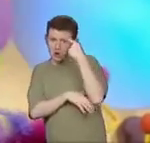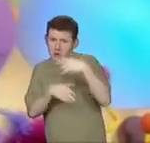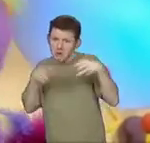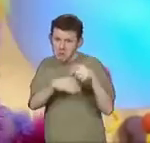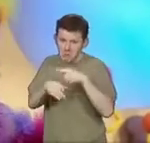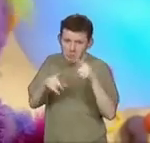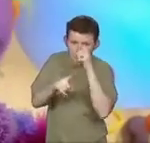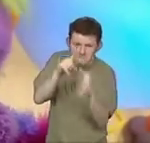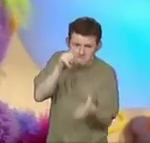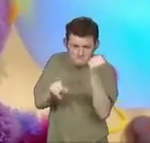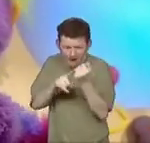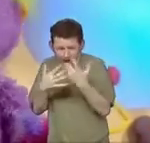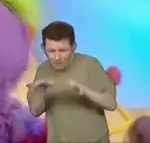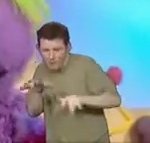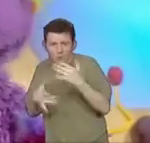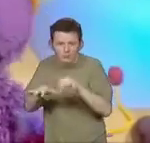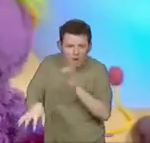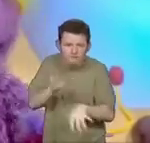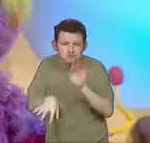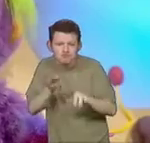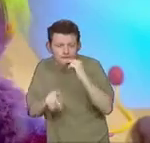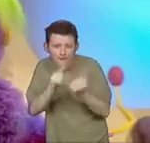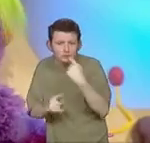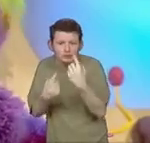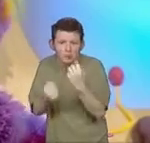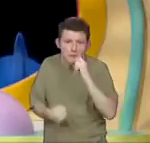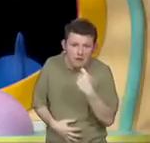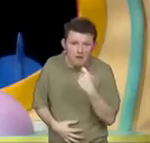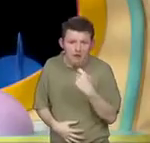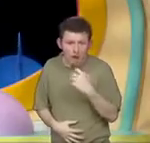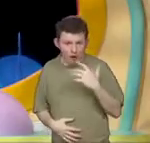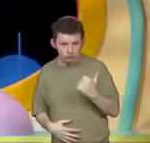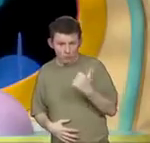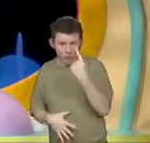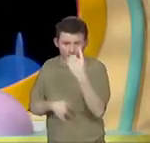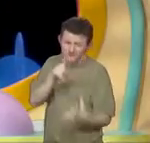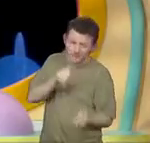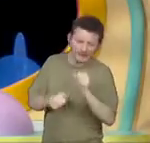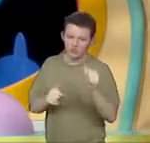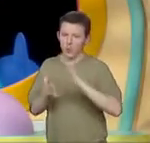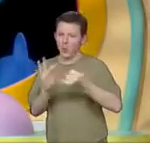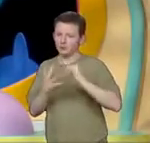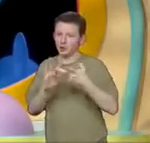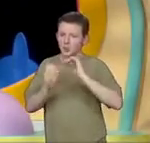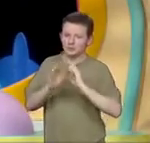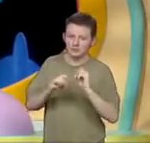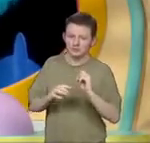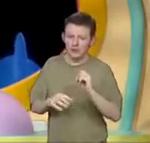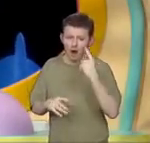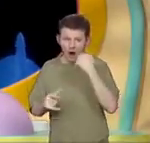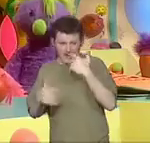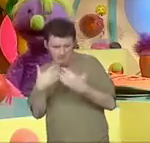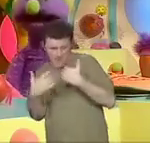if Tiddly Peeps ever find things out by looking them up on their computers. Well, there's only one way to find